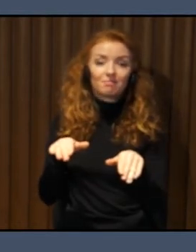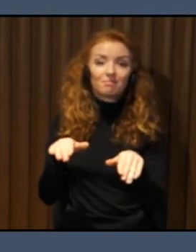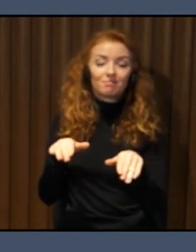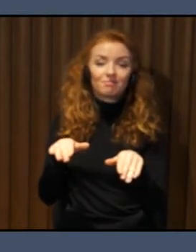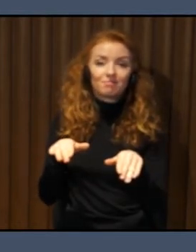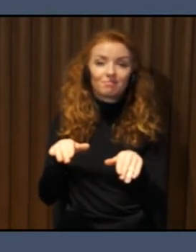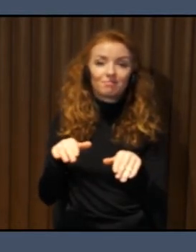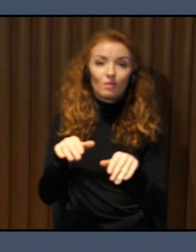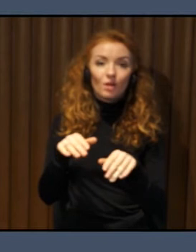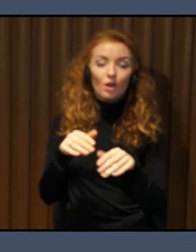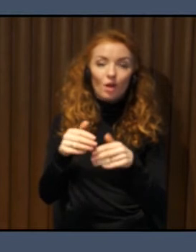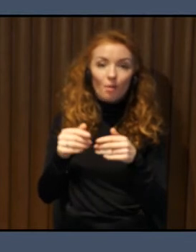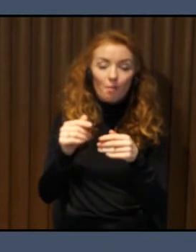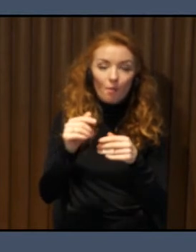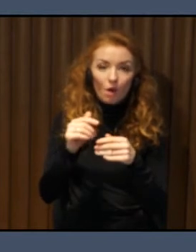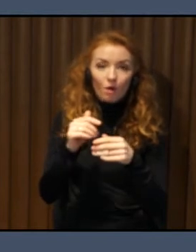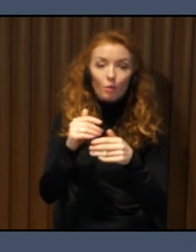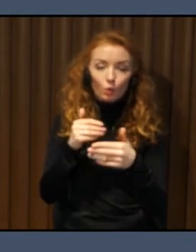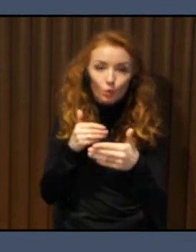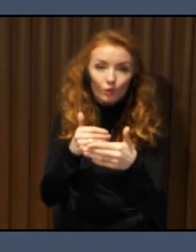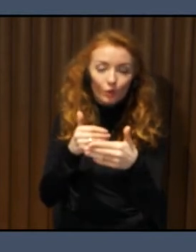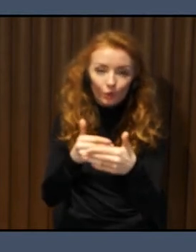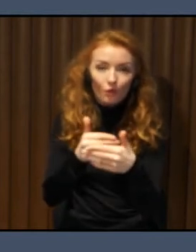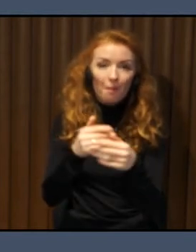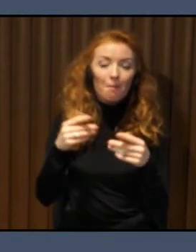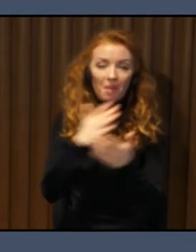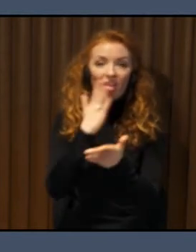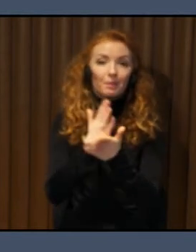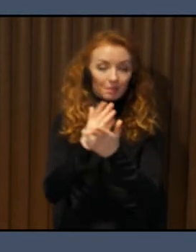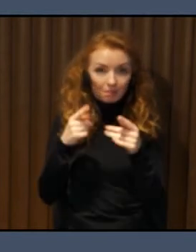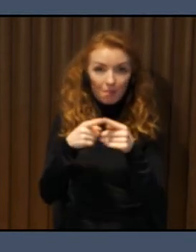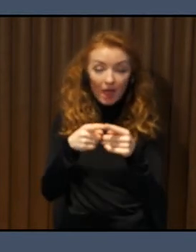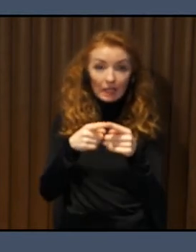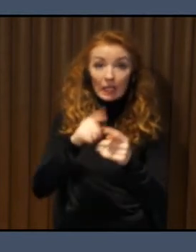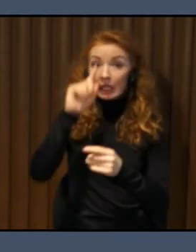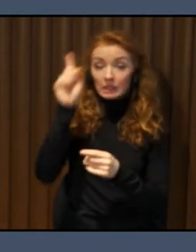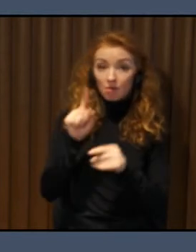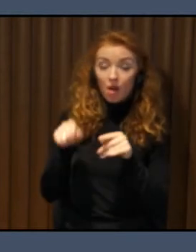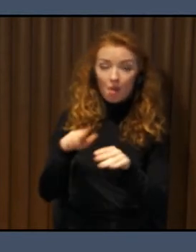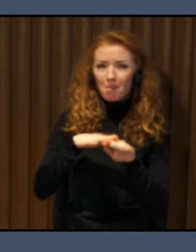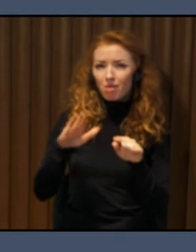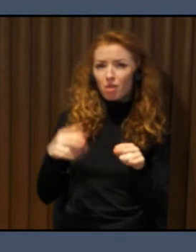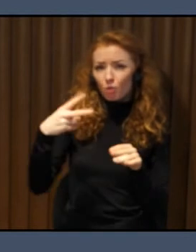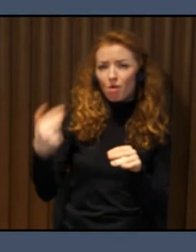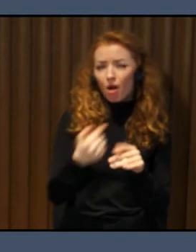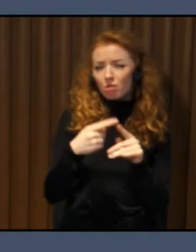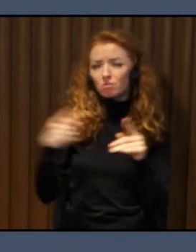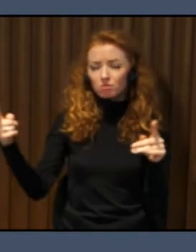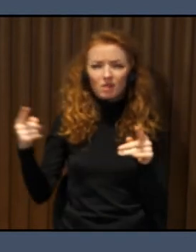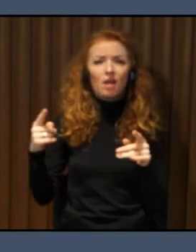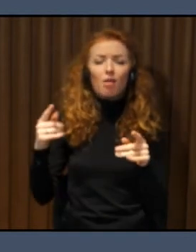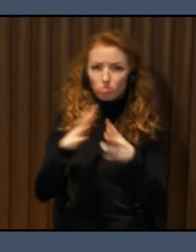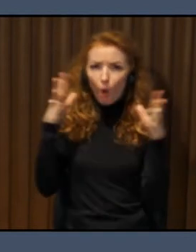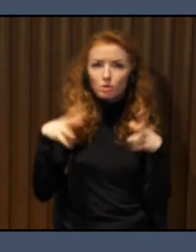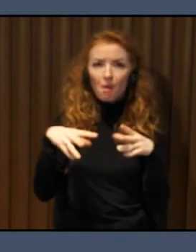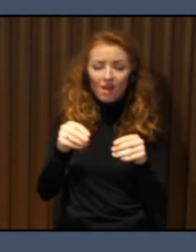a revolution in Israel for the last 20 years, and there's a lot of work that still needs to be done, but a lot of stuff have been